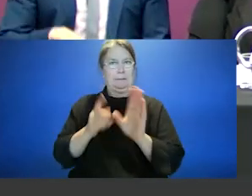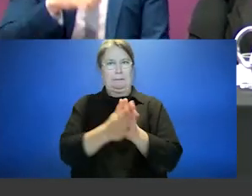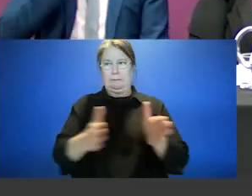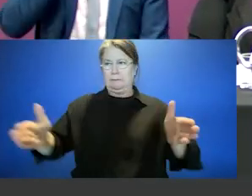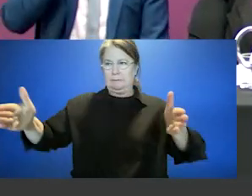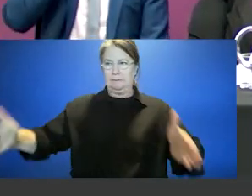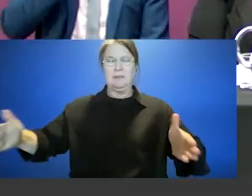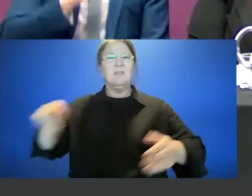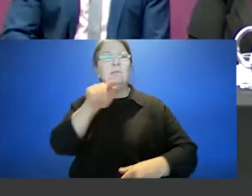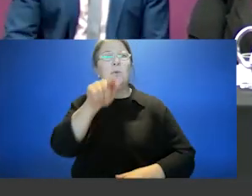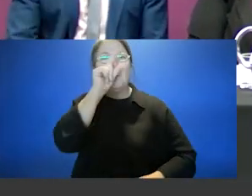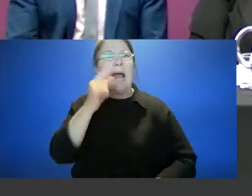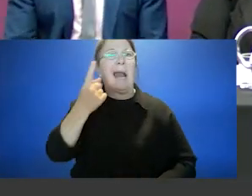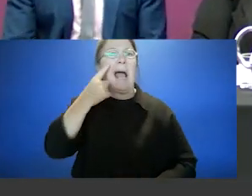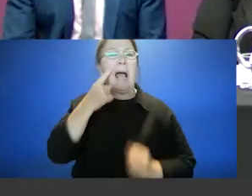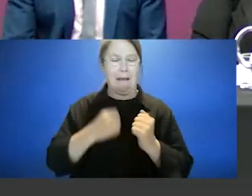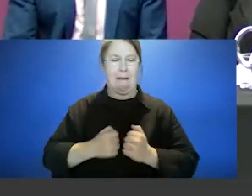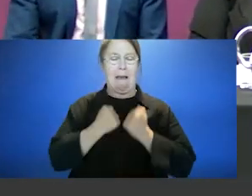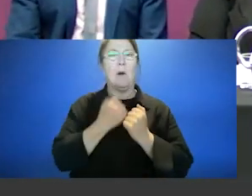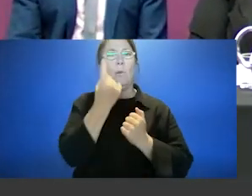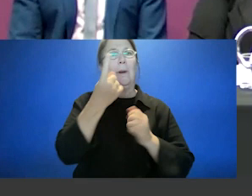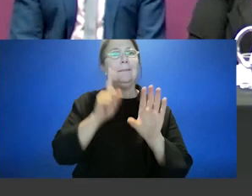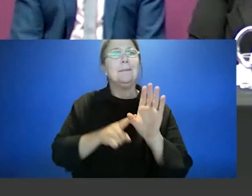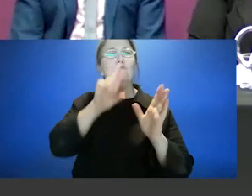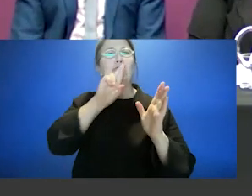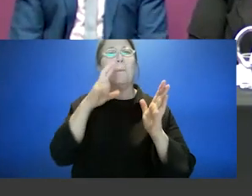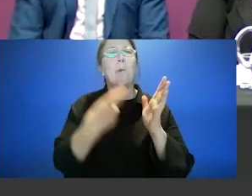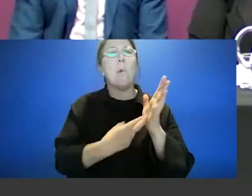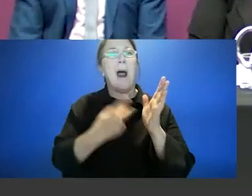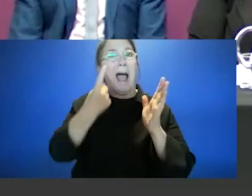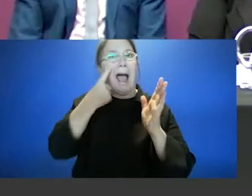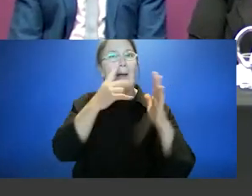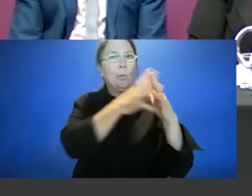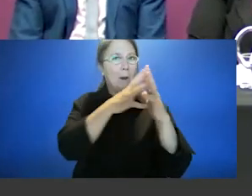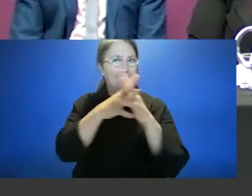IBAC annual report on our website. In